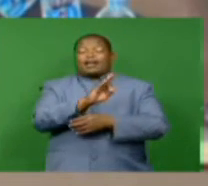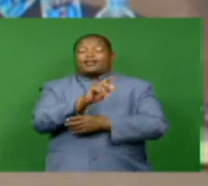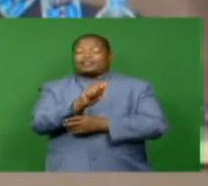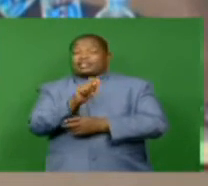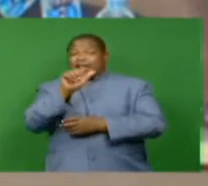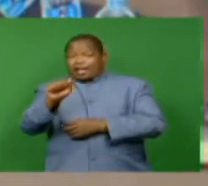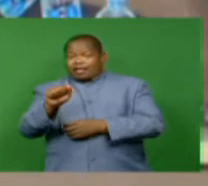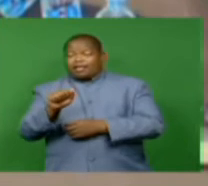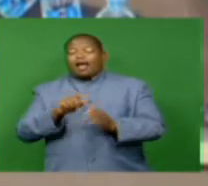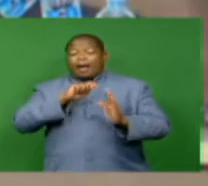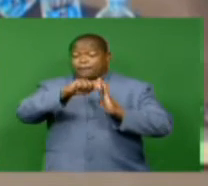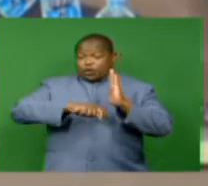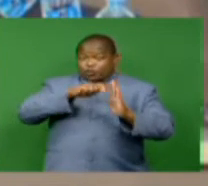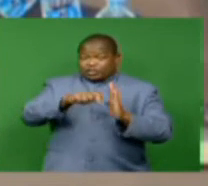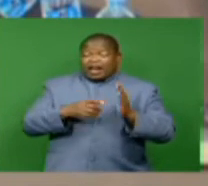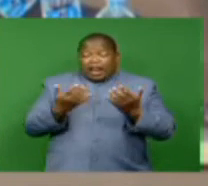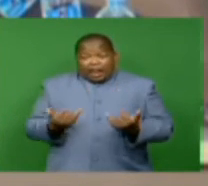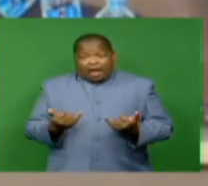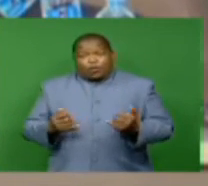force,